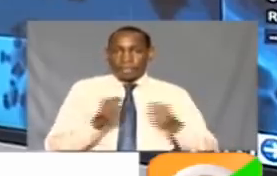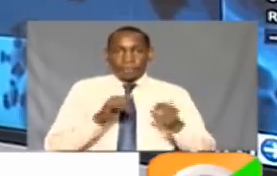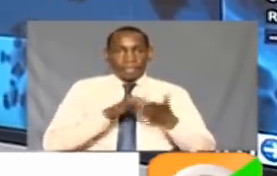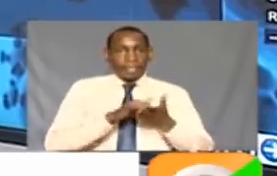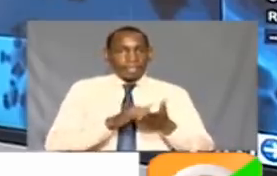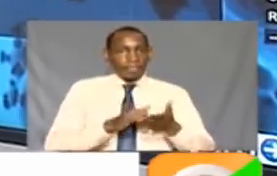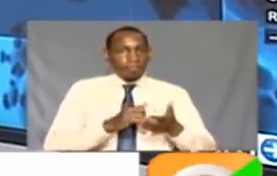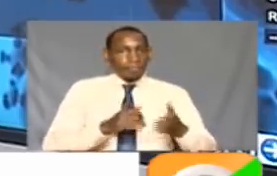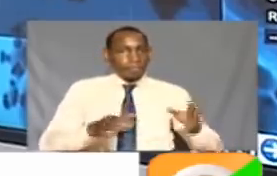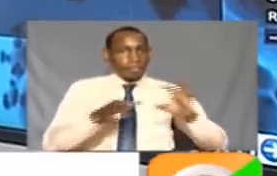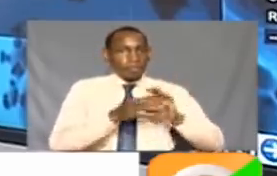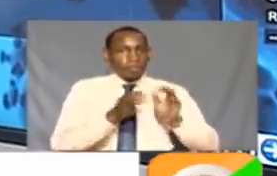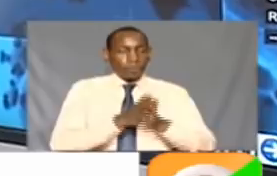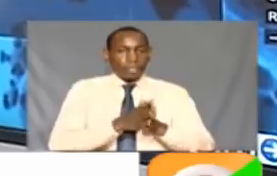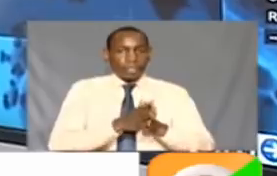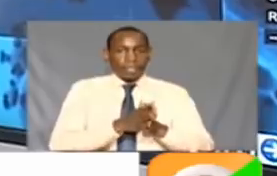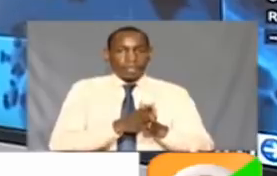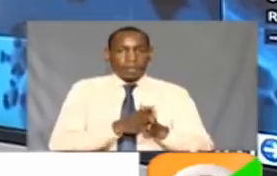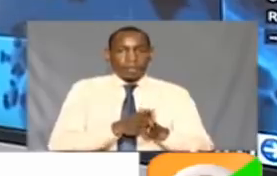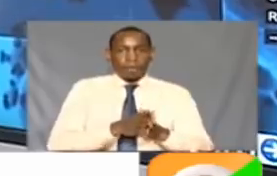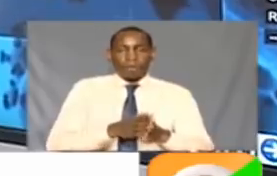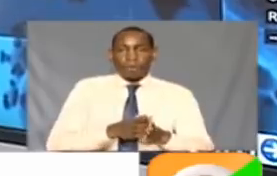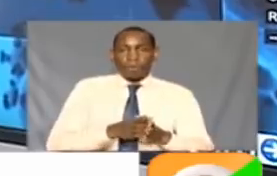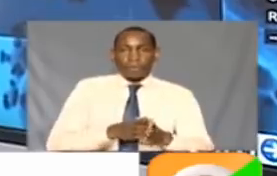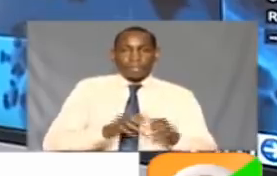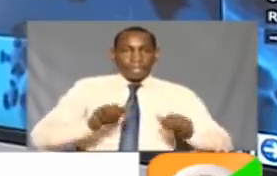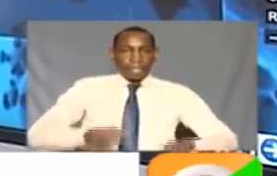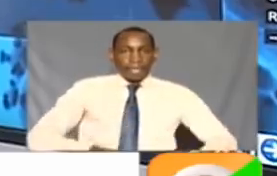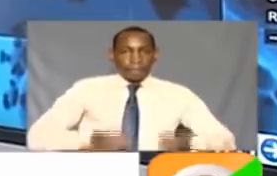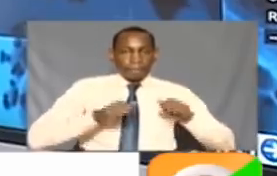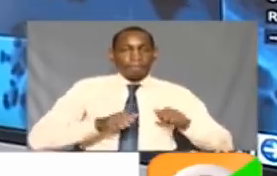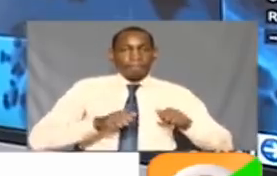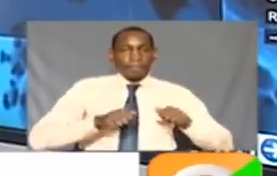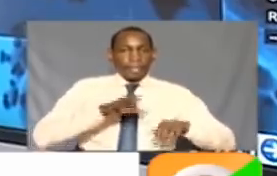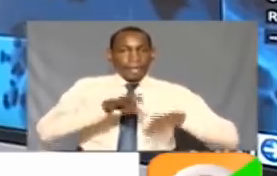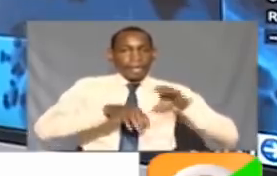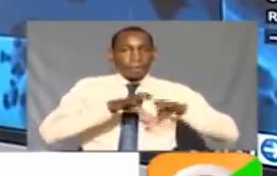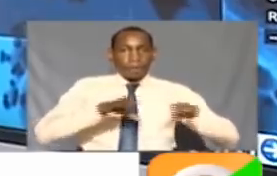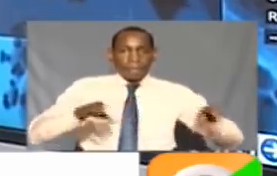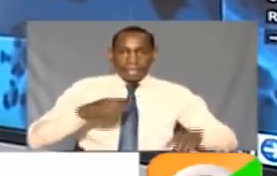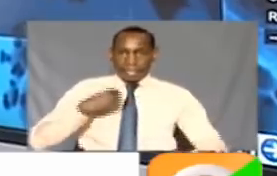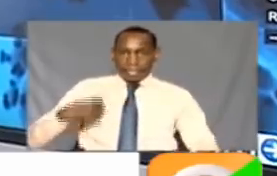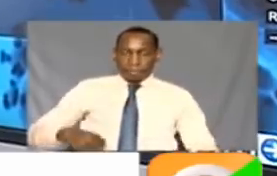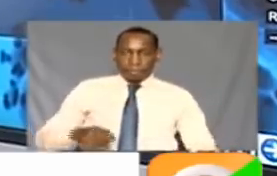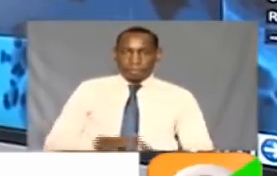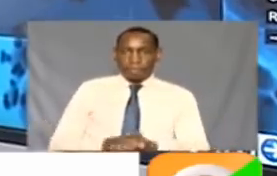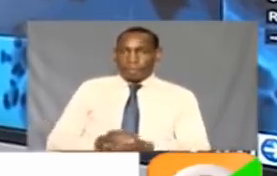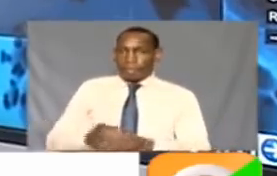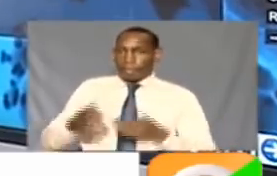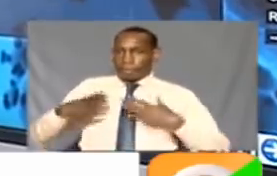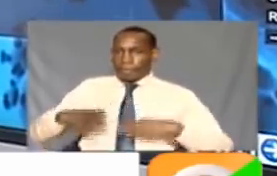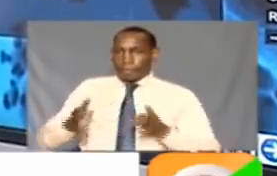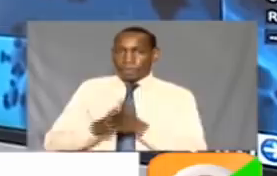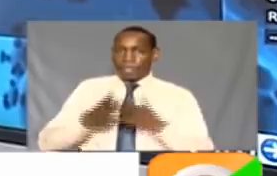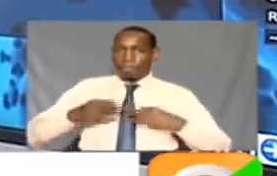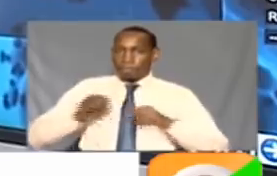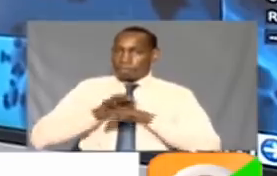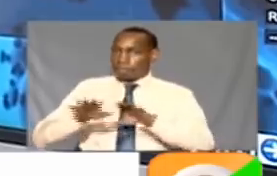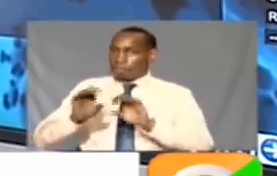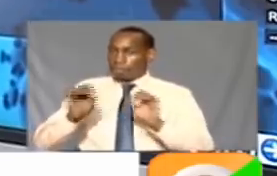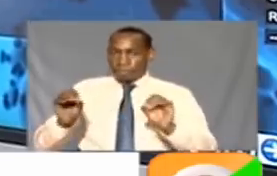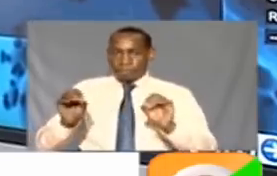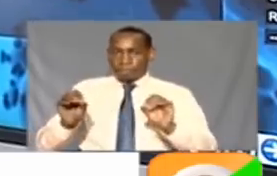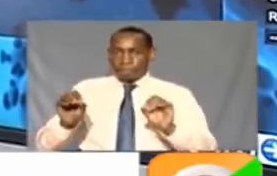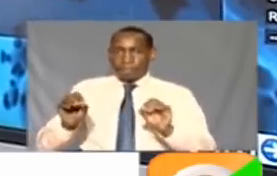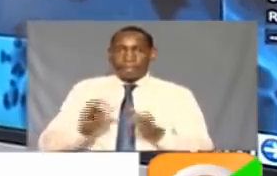been associated with a seafood and live animal market in Wuhan. It's now being transmitted from human to human, but we will get to the mode of